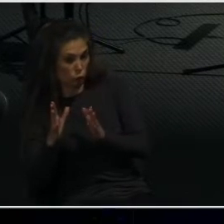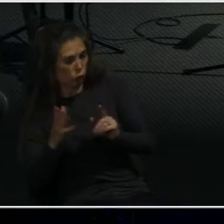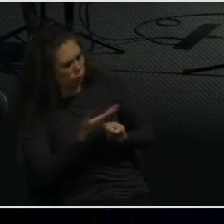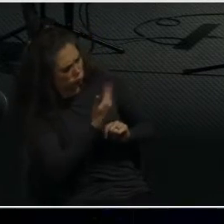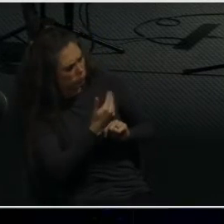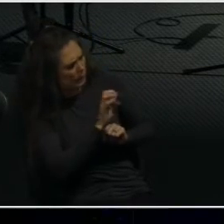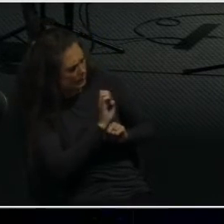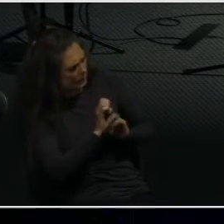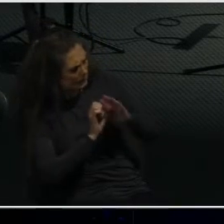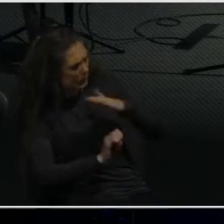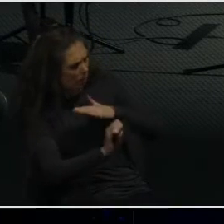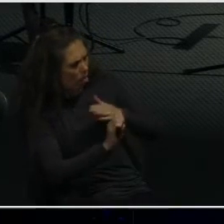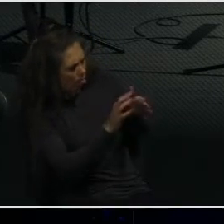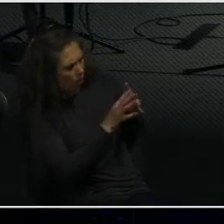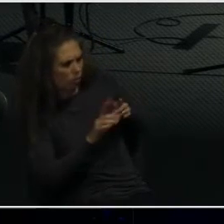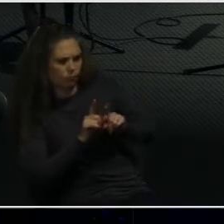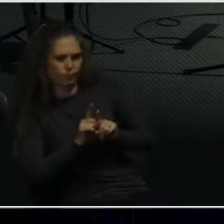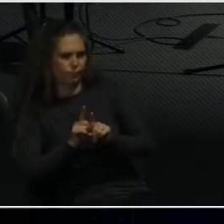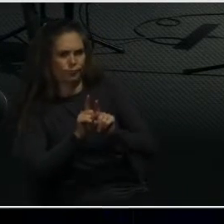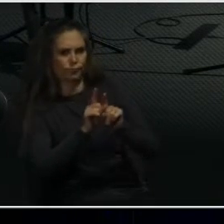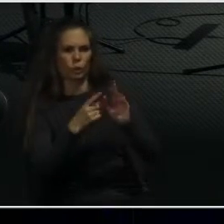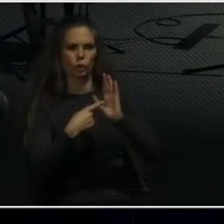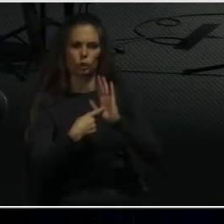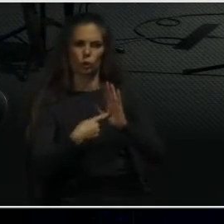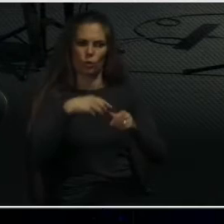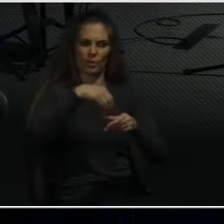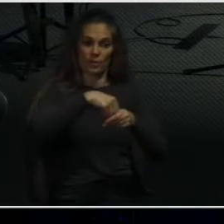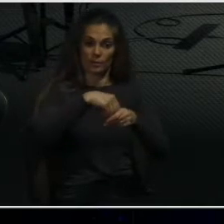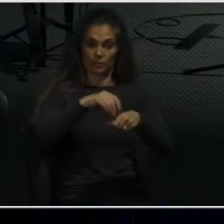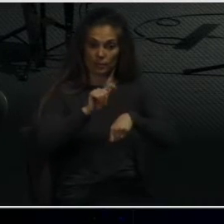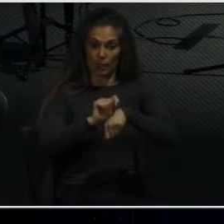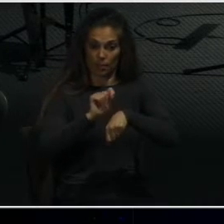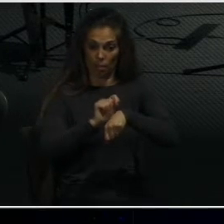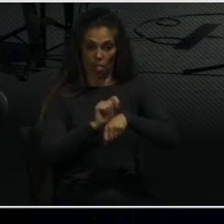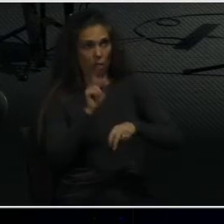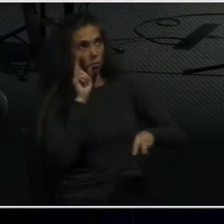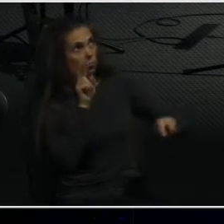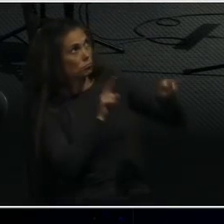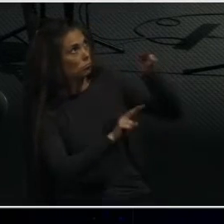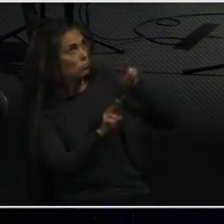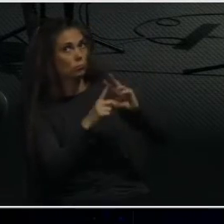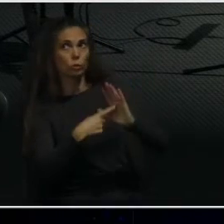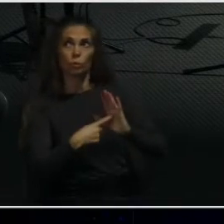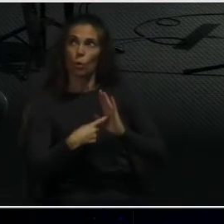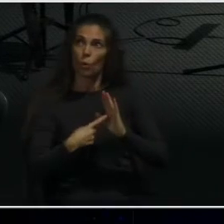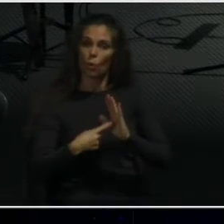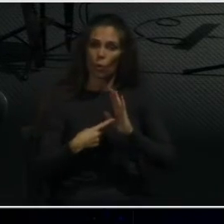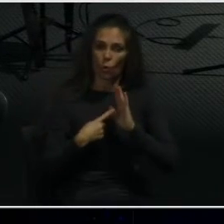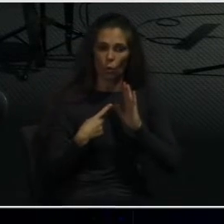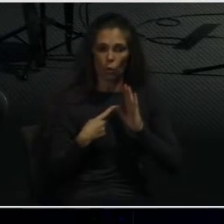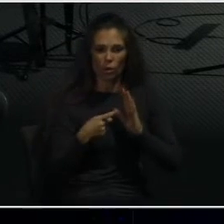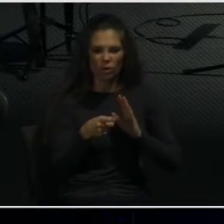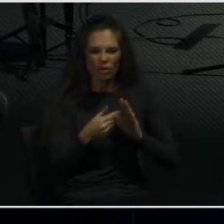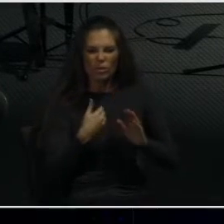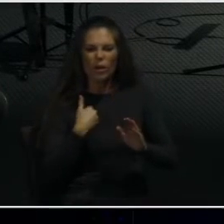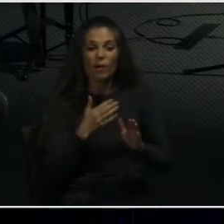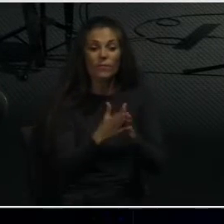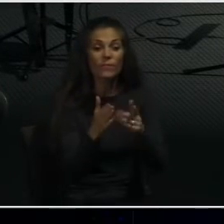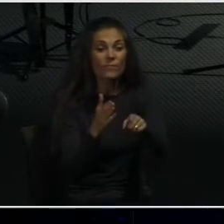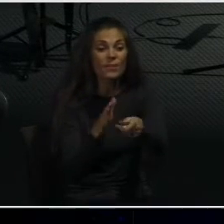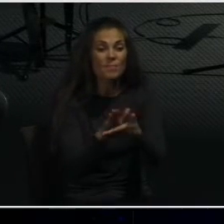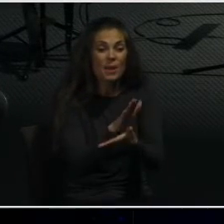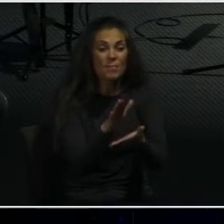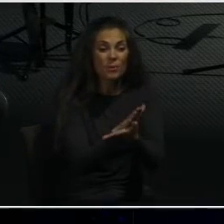today, you can see the same picture that we looked at last week from the Bible Project highlighted. So if you look in the